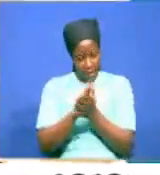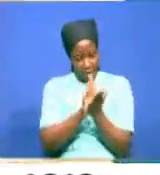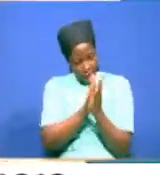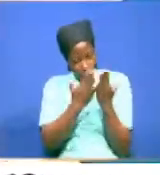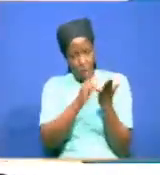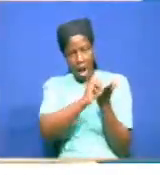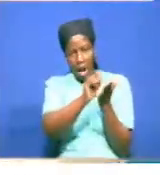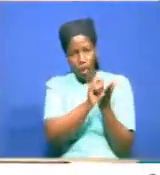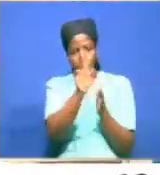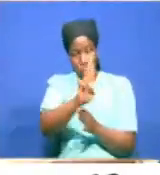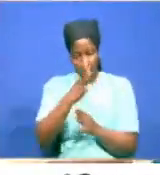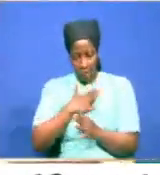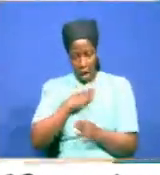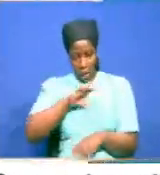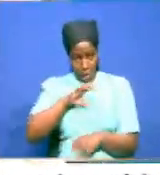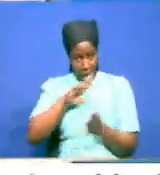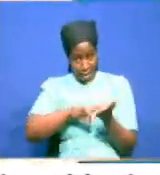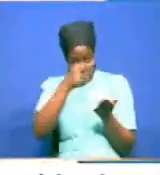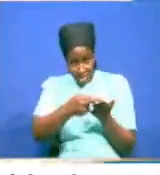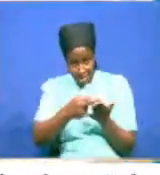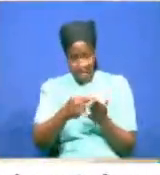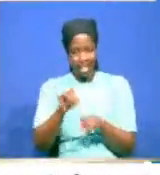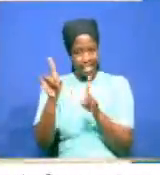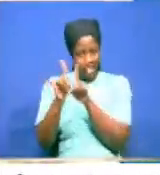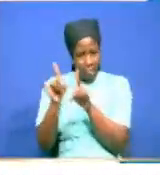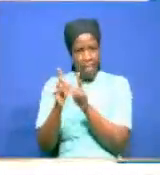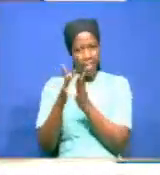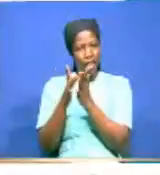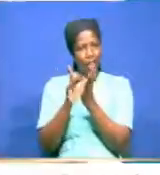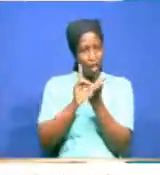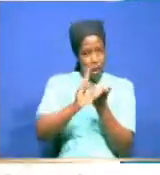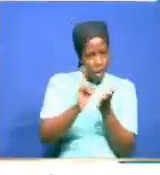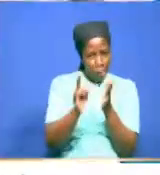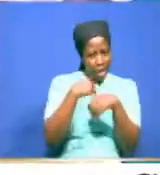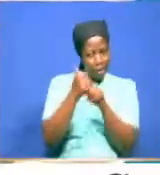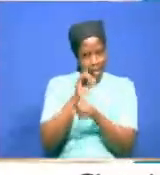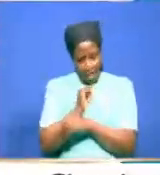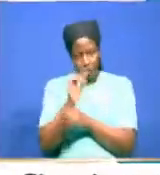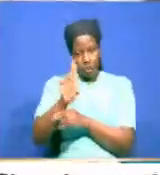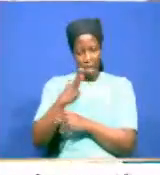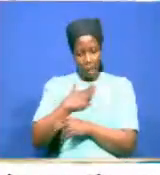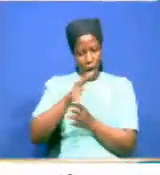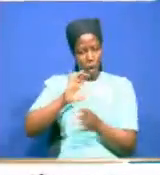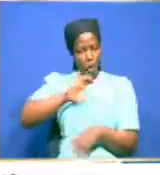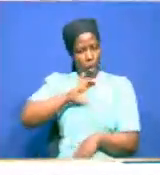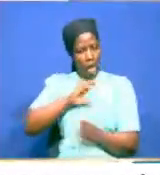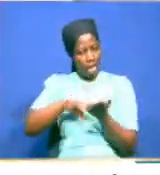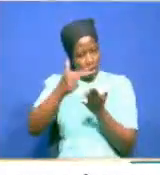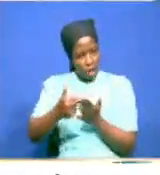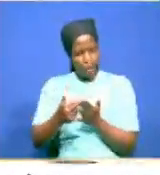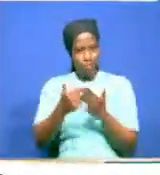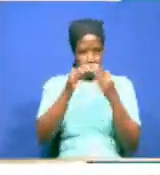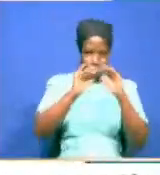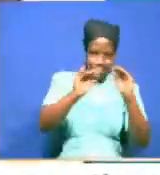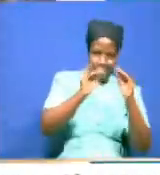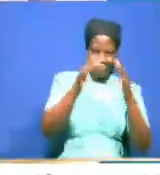resources. I want to believe even the documentary I did yes. using my own resources to enlighten, to sensitize. I want to believe that even what I did in